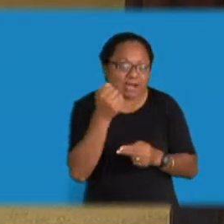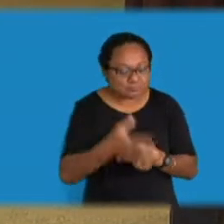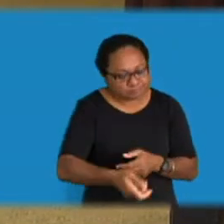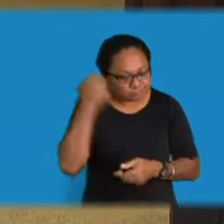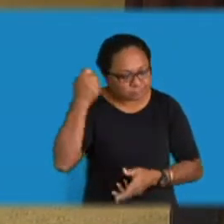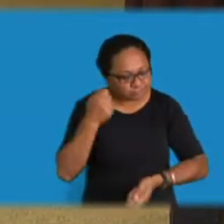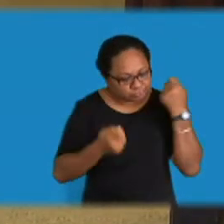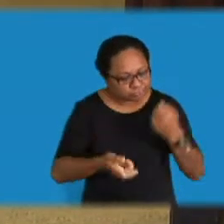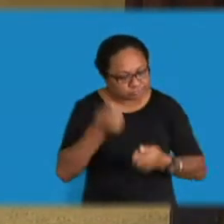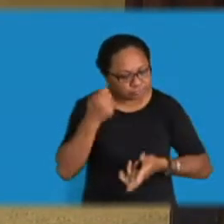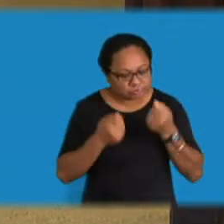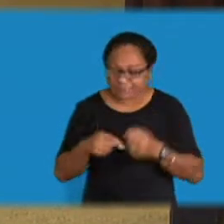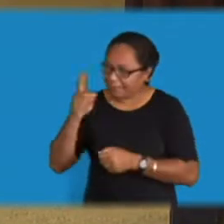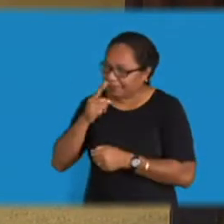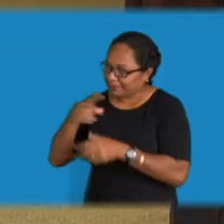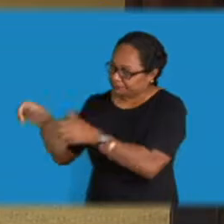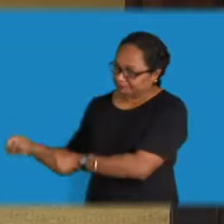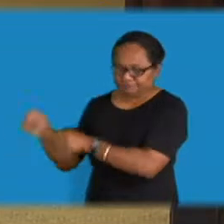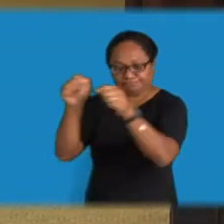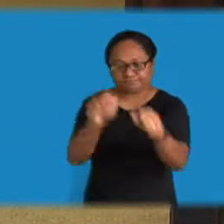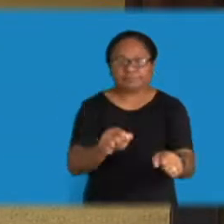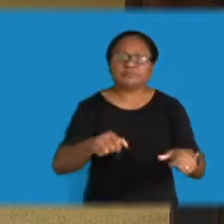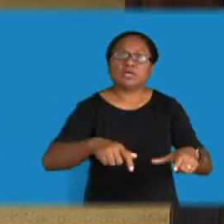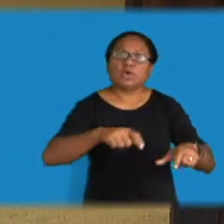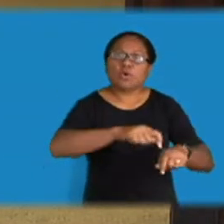people were charged and produced before the courts.